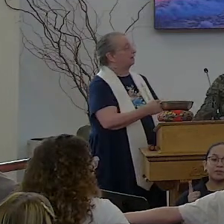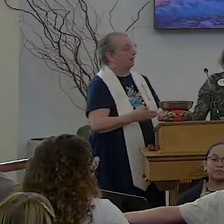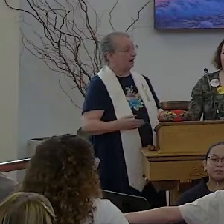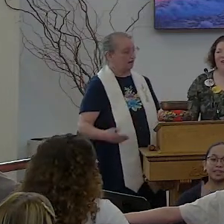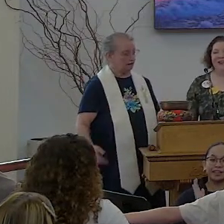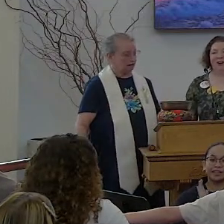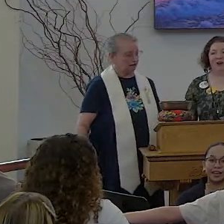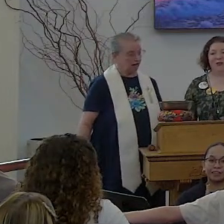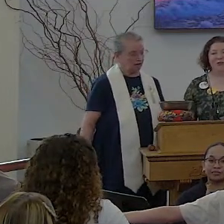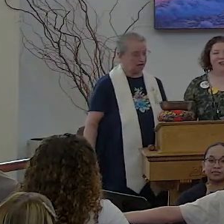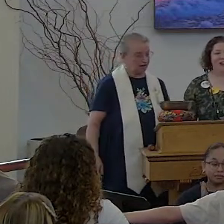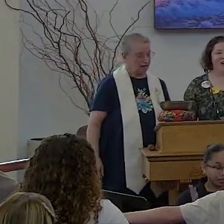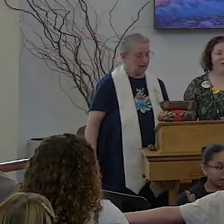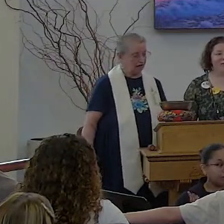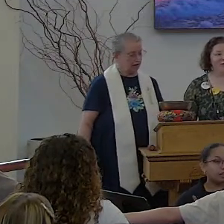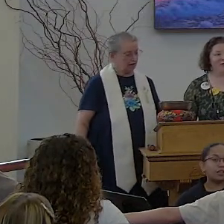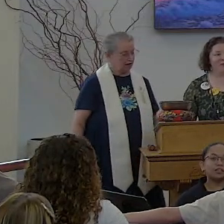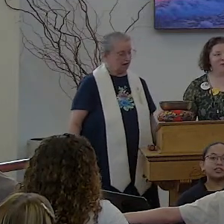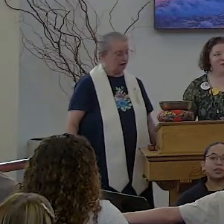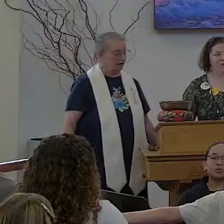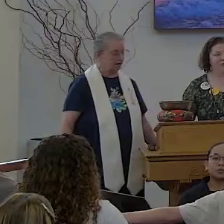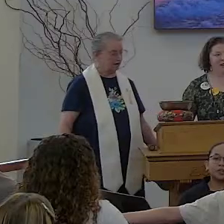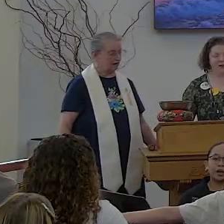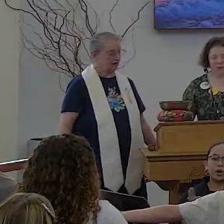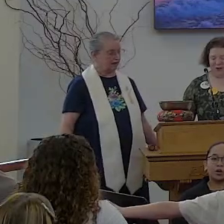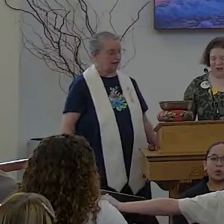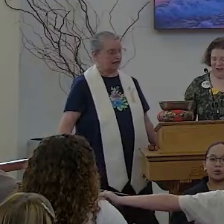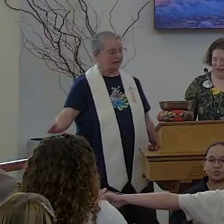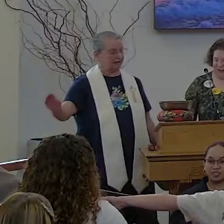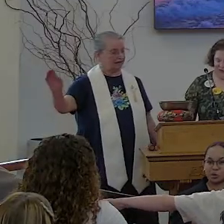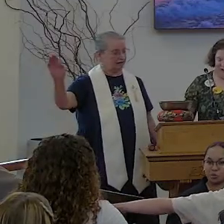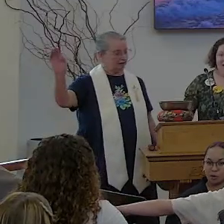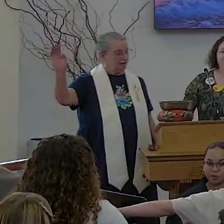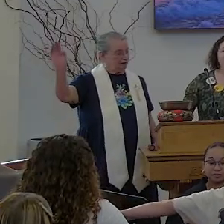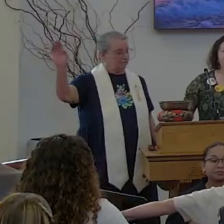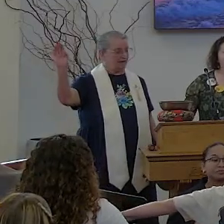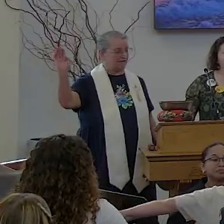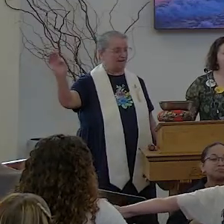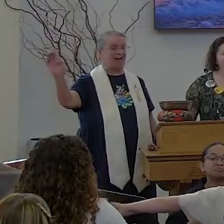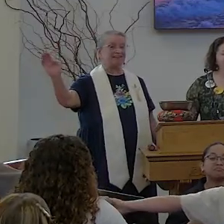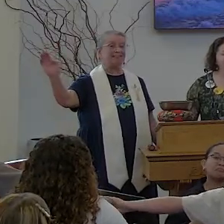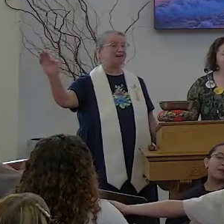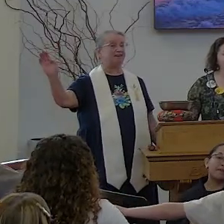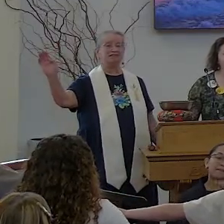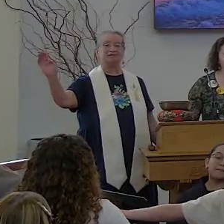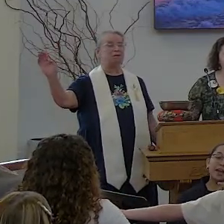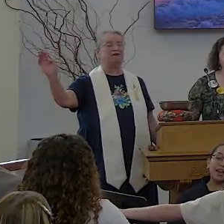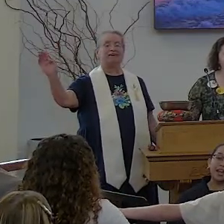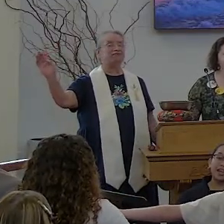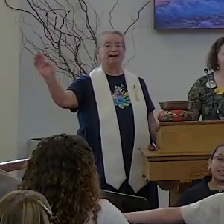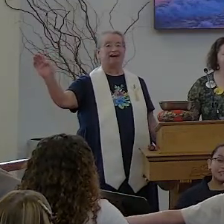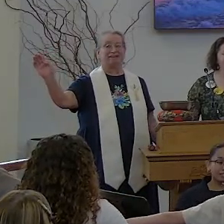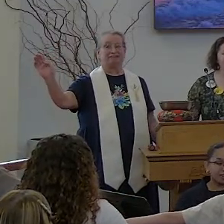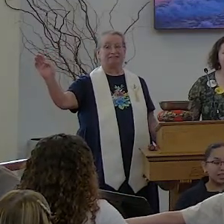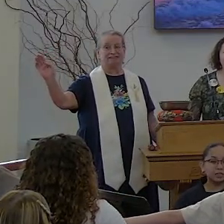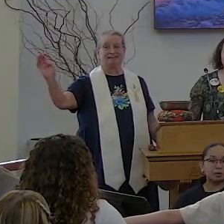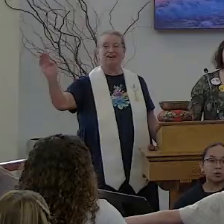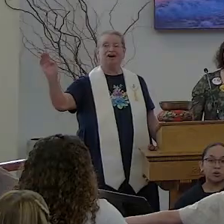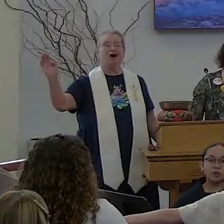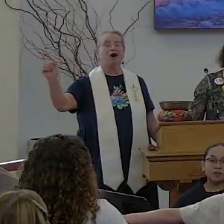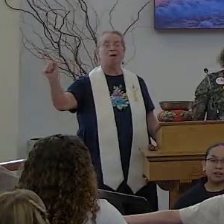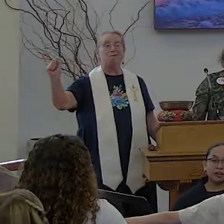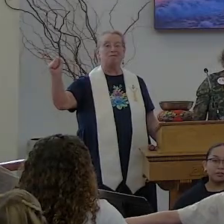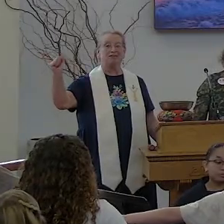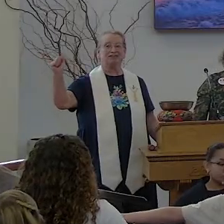And now, let's also say our closing words we say each week. May faith in the spirit of life